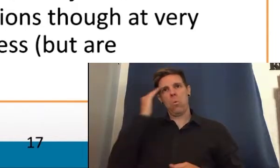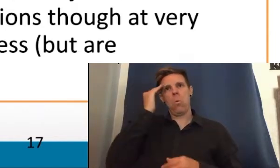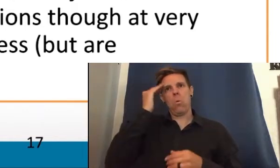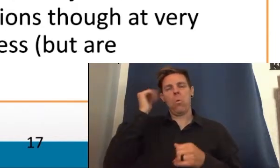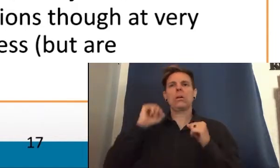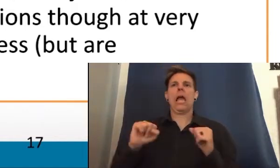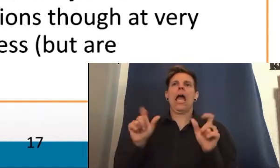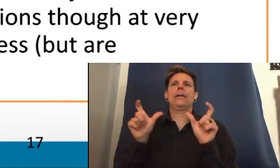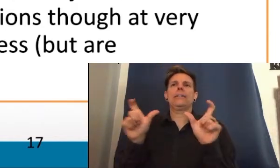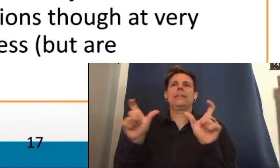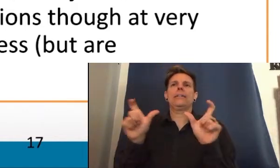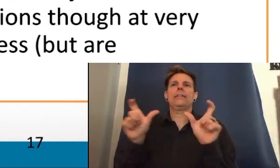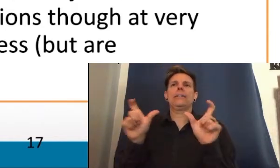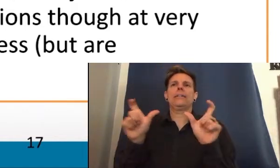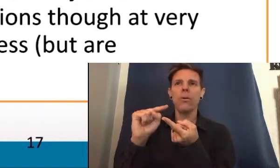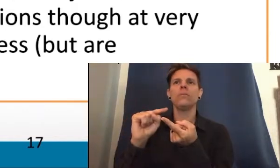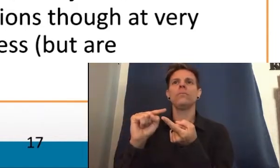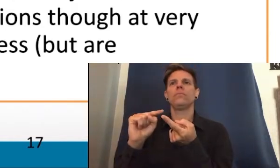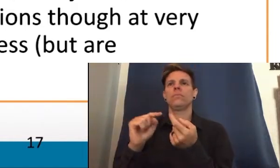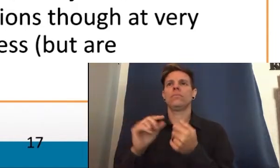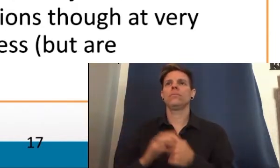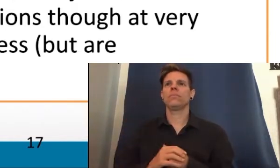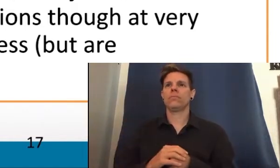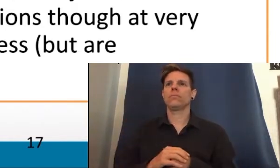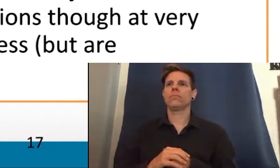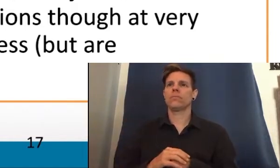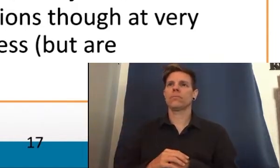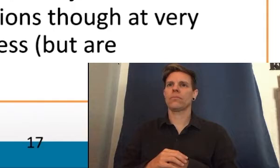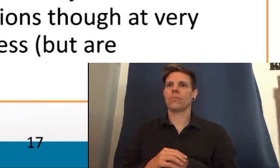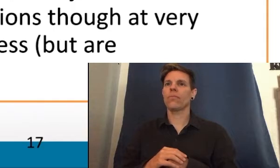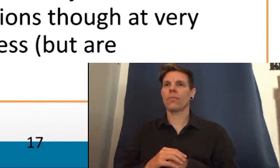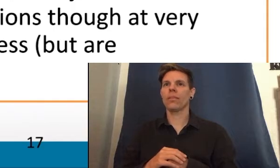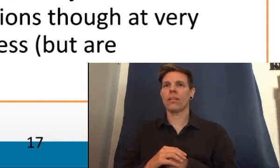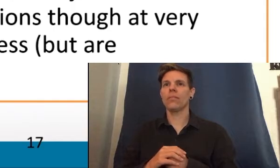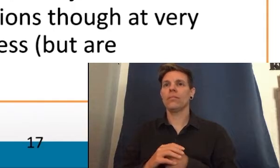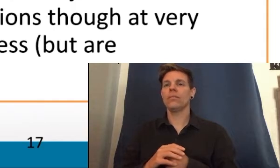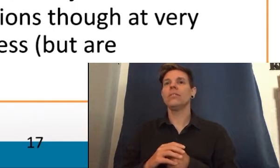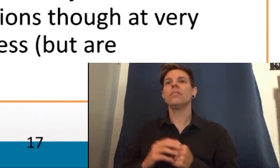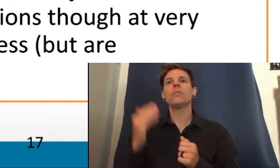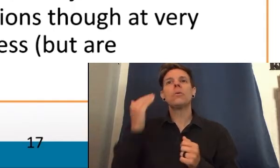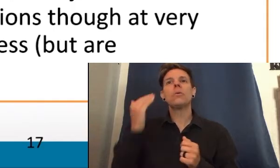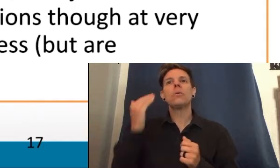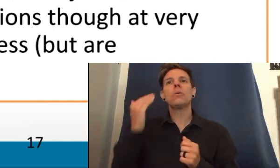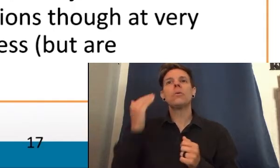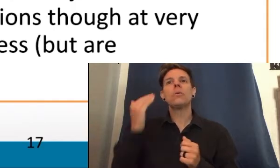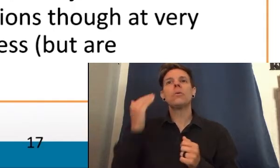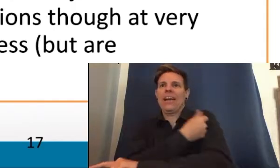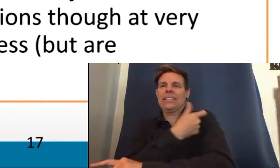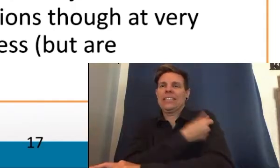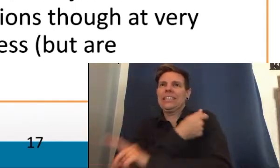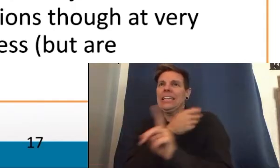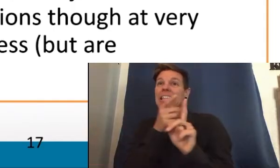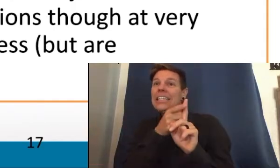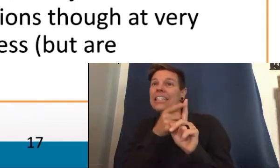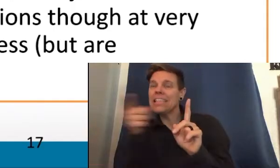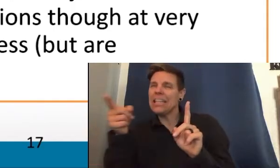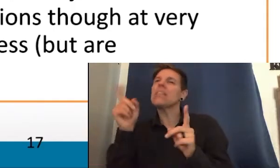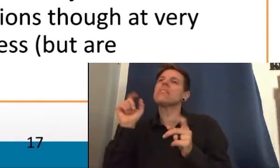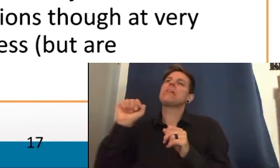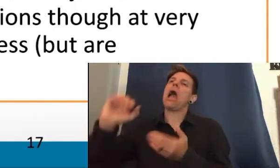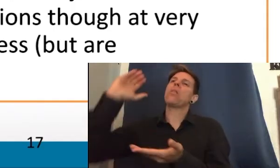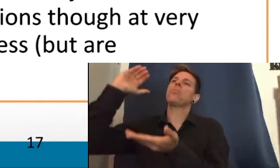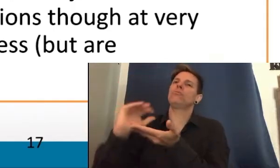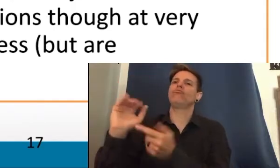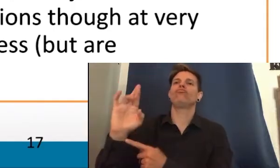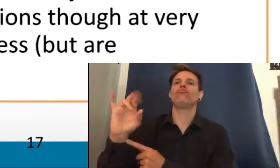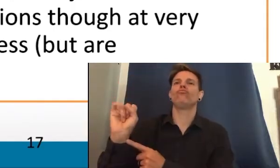remain protected by virtue of their vaccination series, a very low risk of serious illness. The one new bit of information in the last several